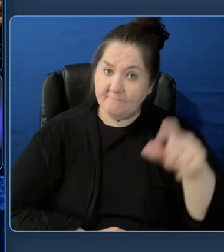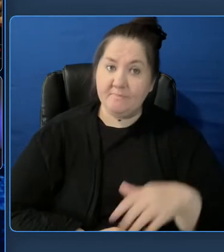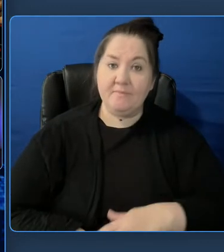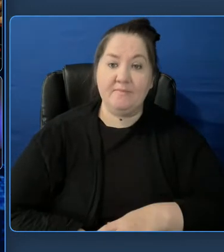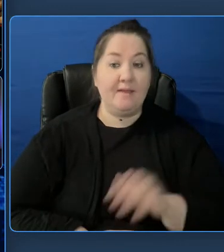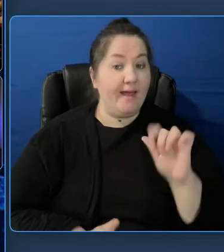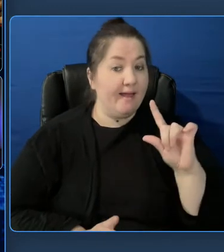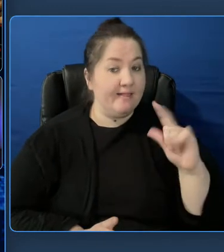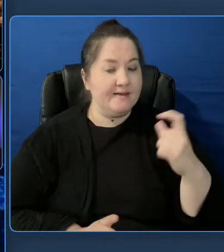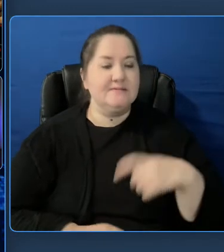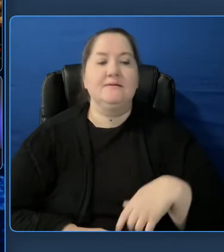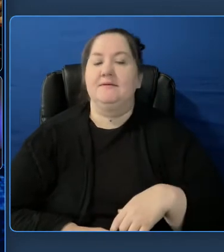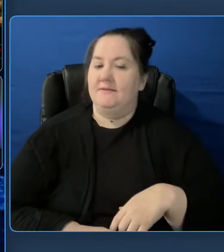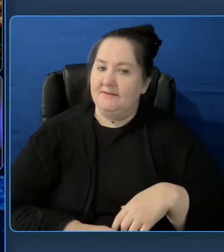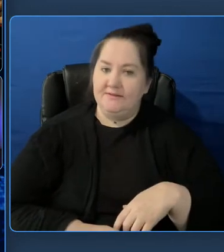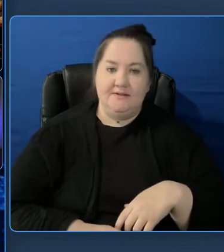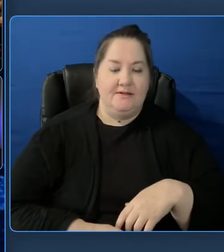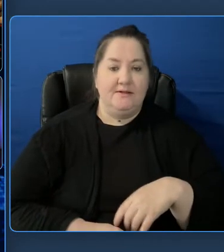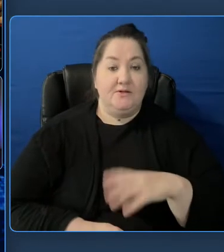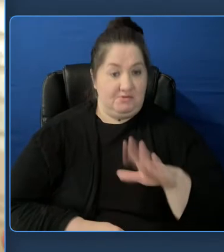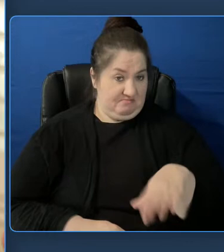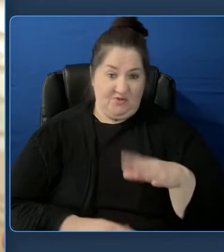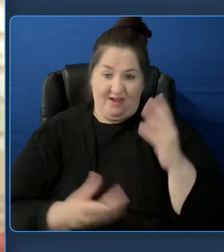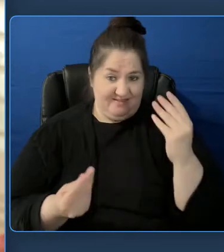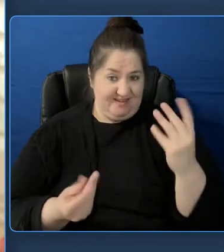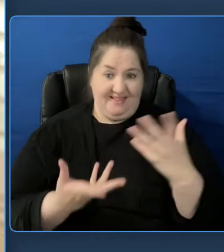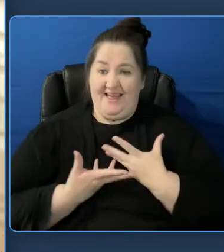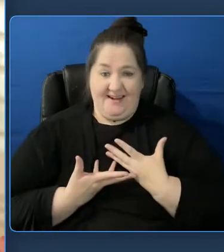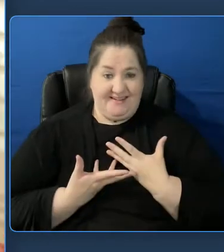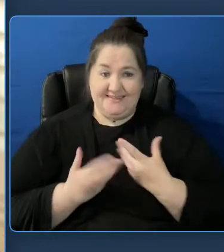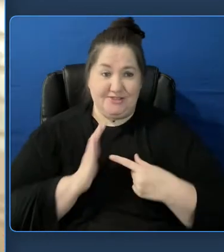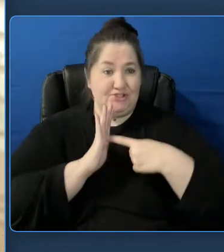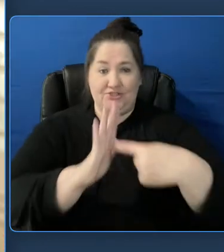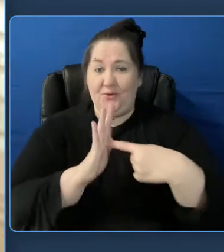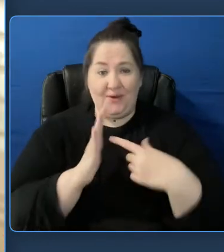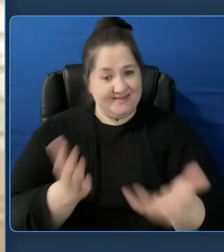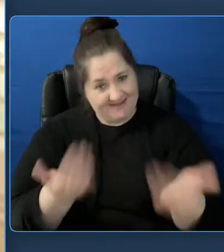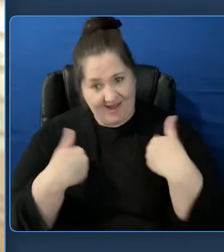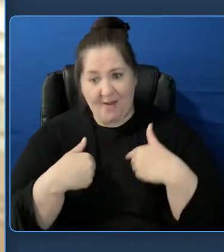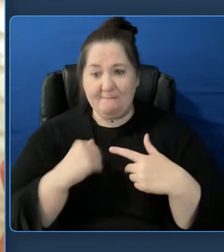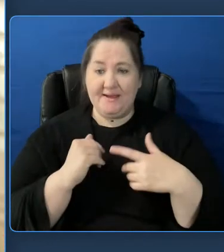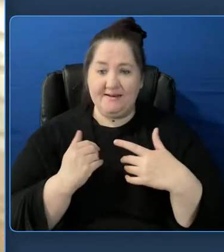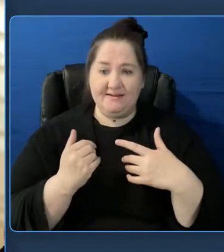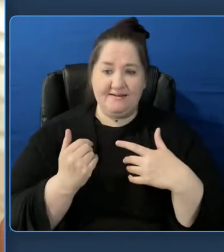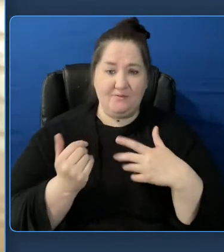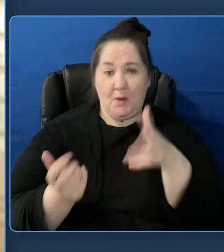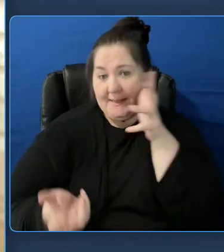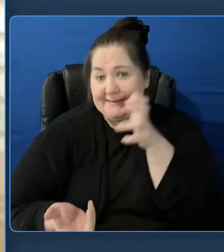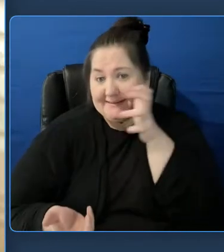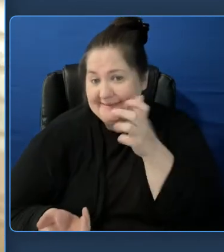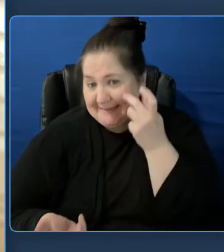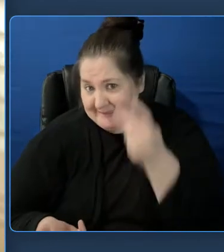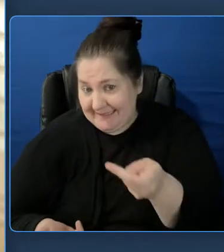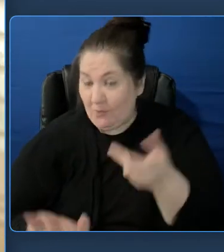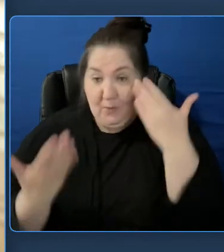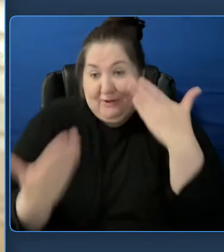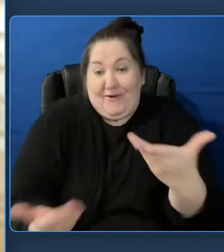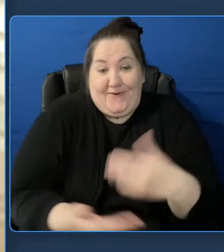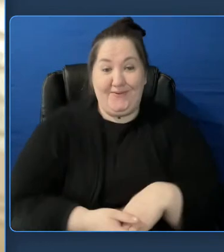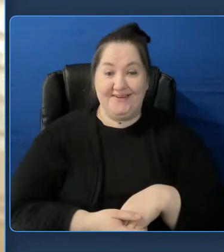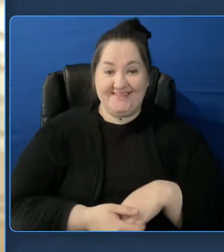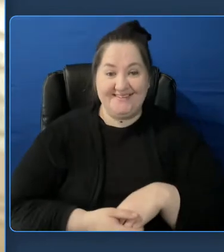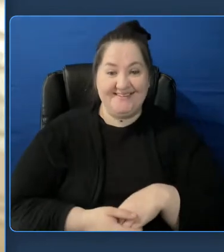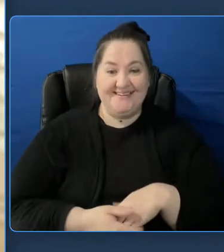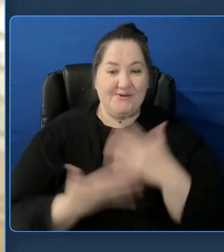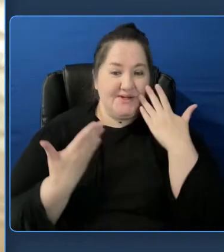Go ahead, Alex. You're going to have to come on come on after hours and show us and play it out for us. We don't know.